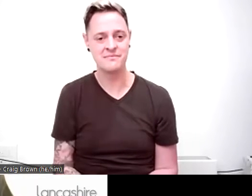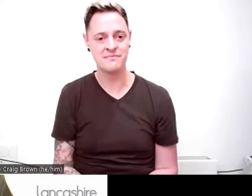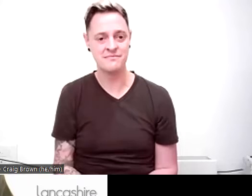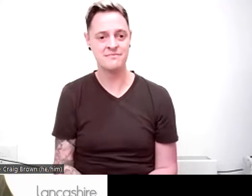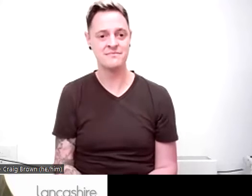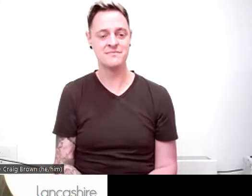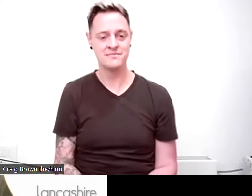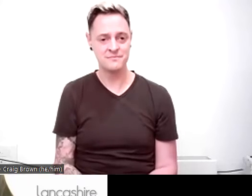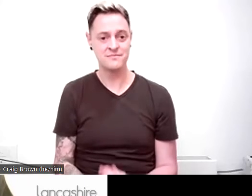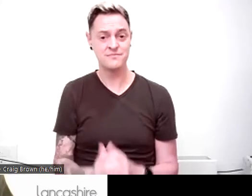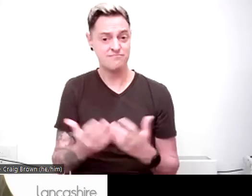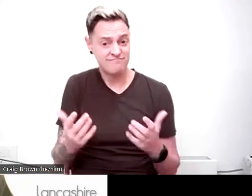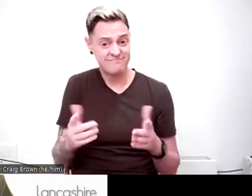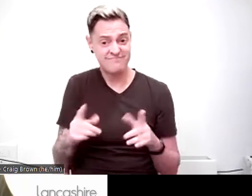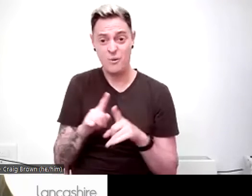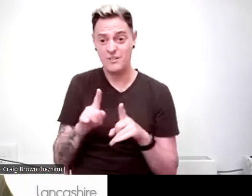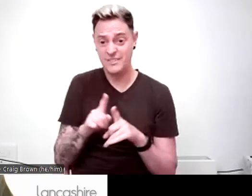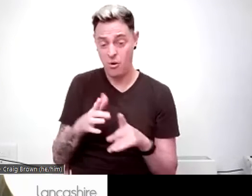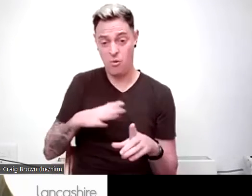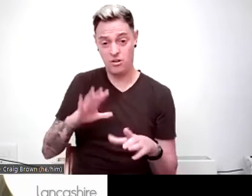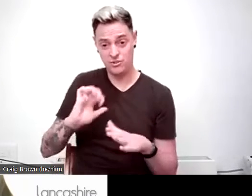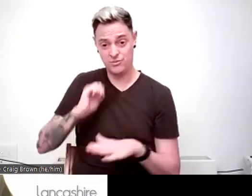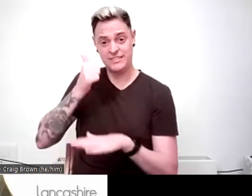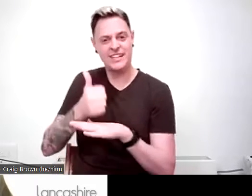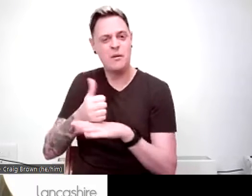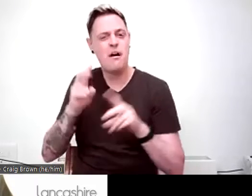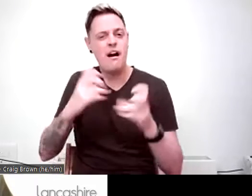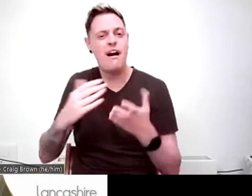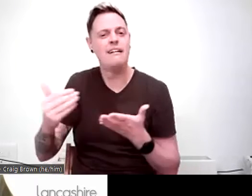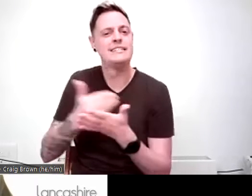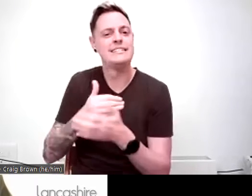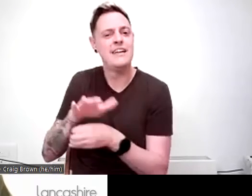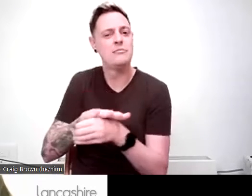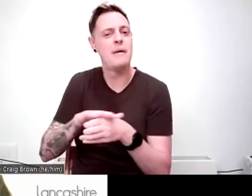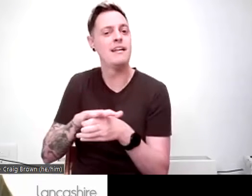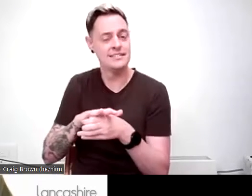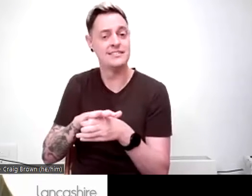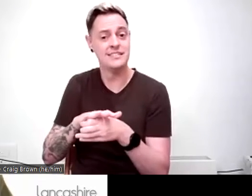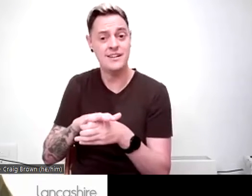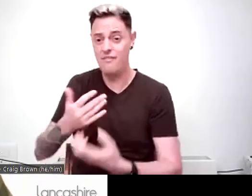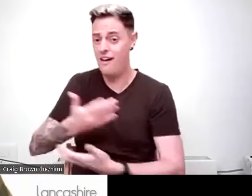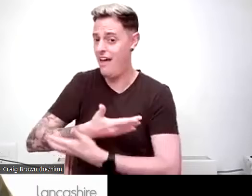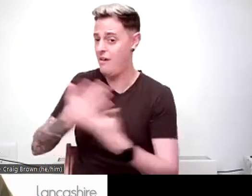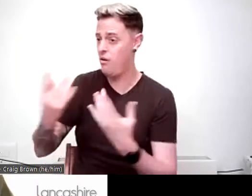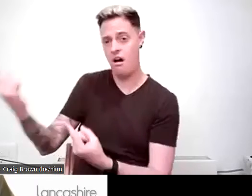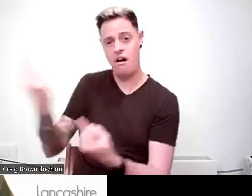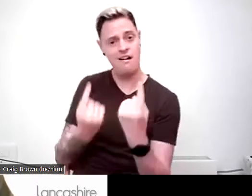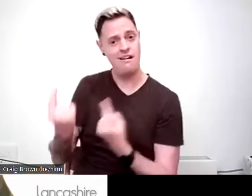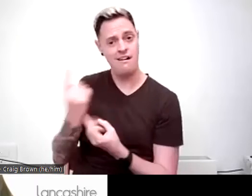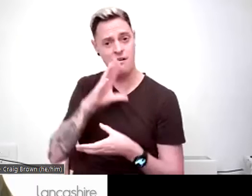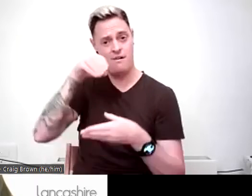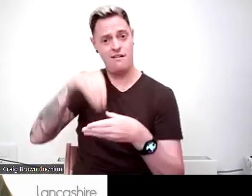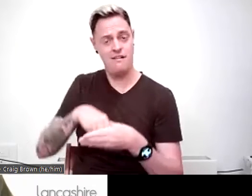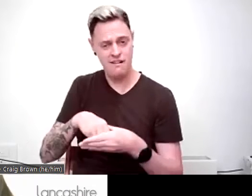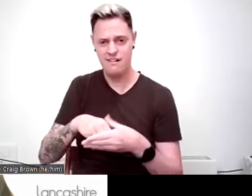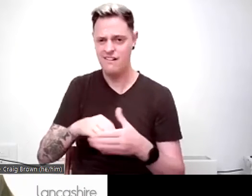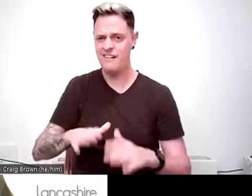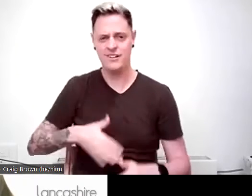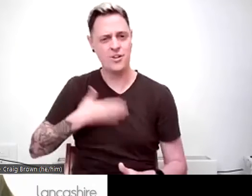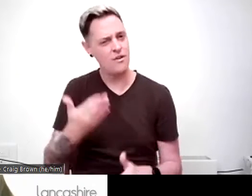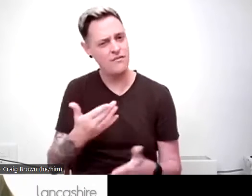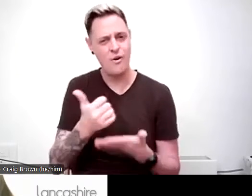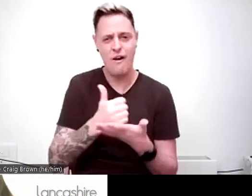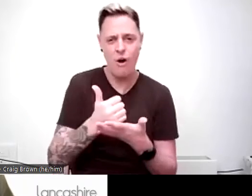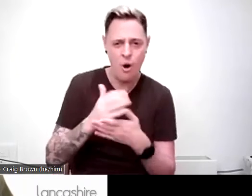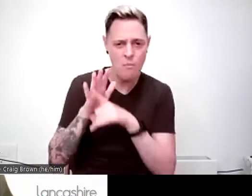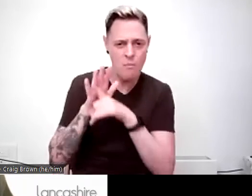to create a safe space as well. I know that word gets thrown around, but just in the sense of like homophobia, transphobia is still